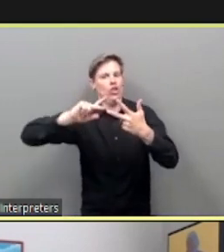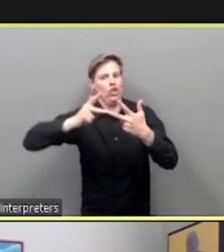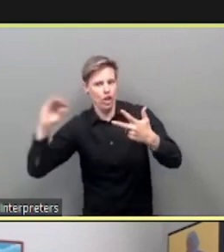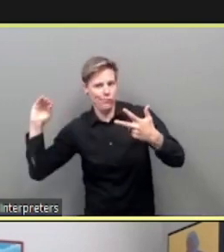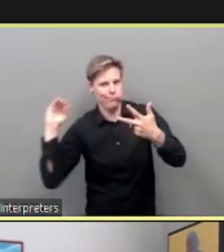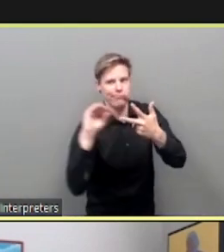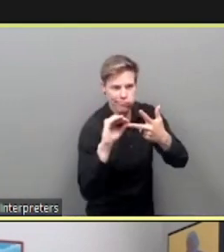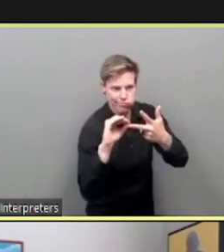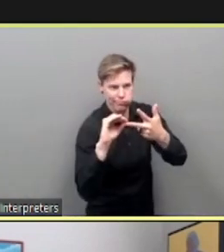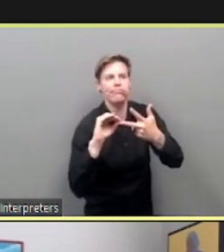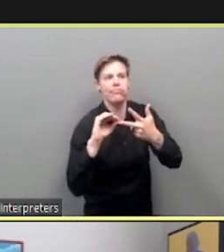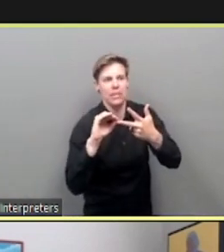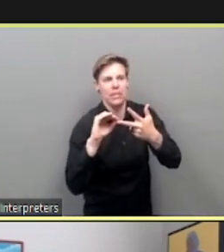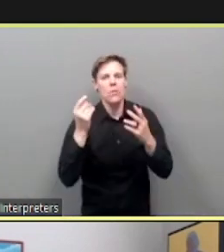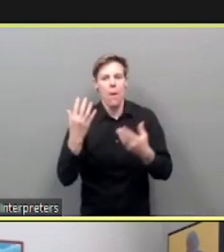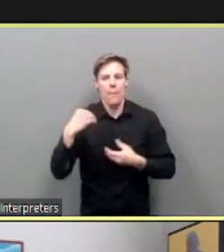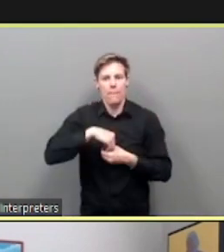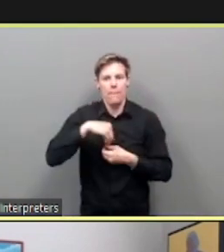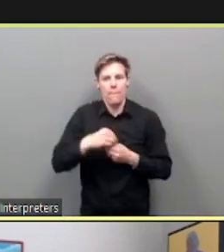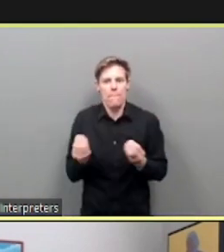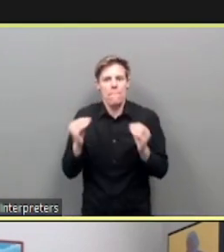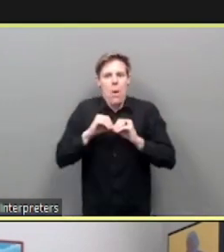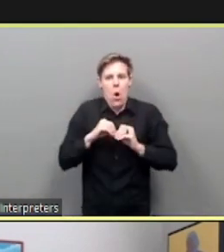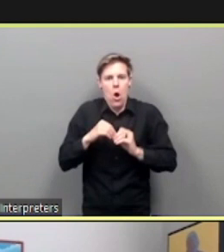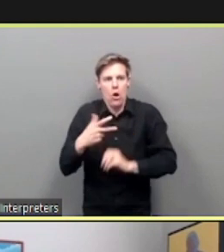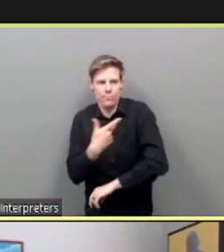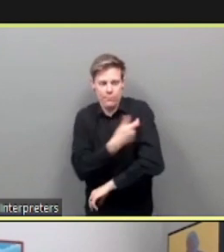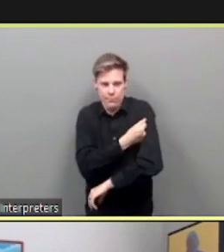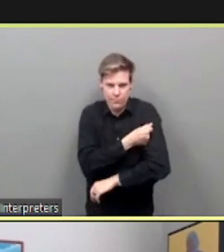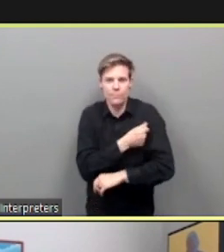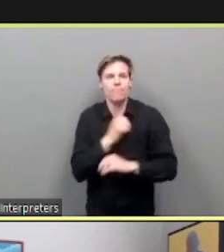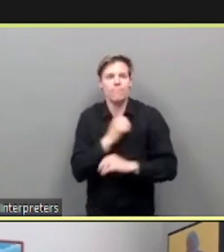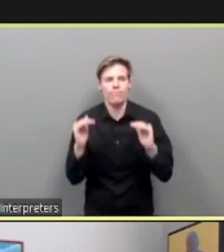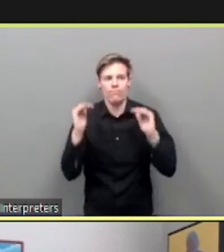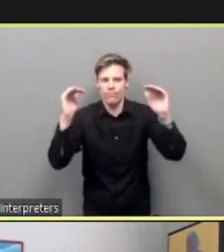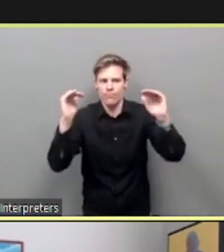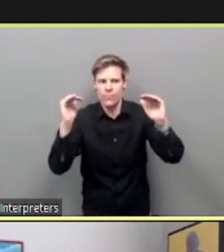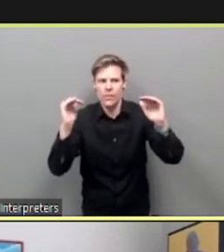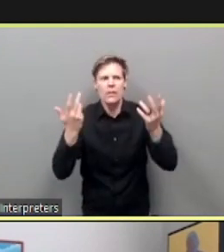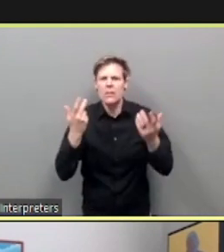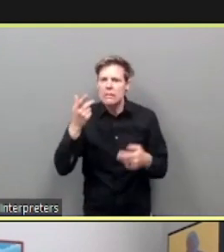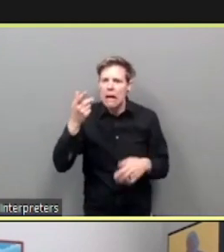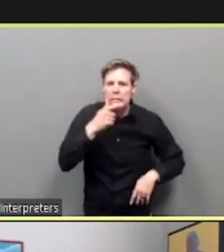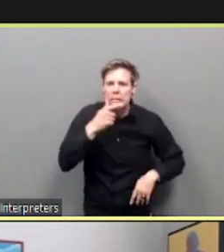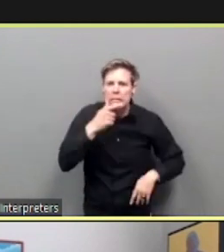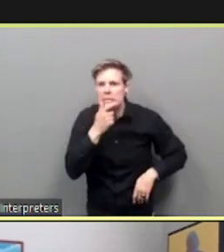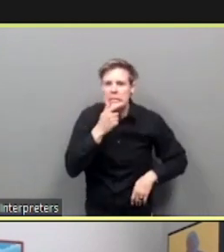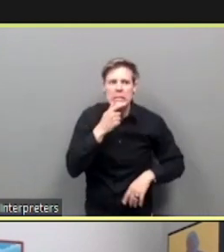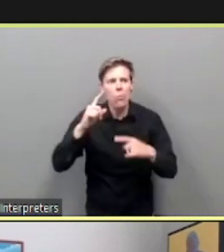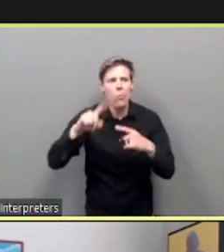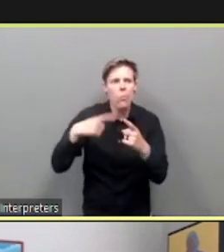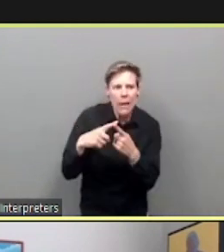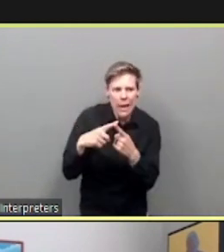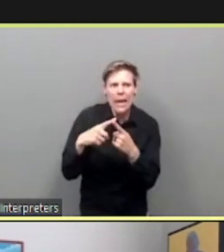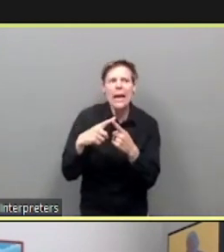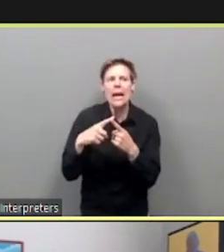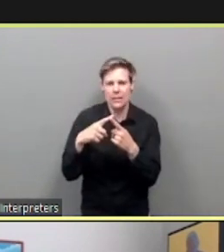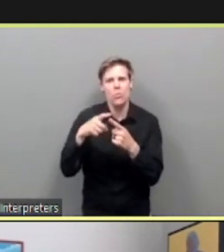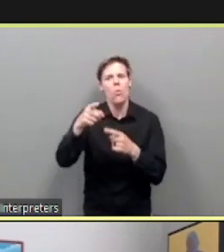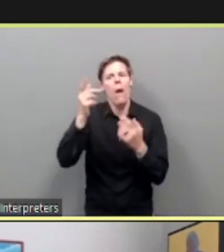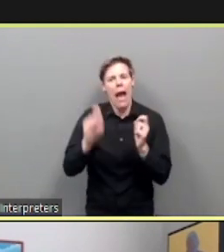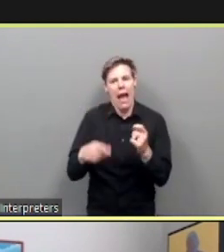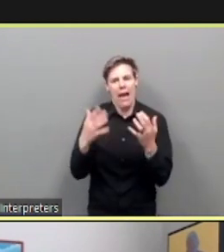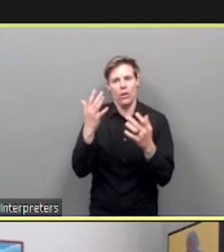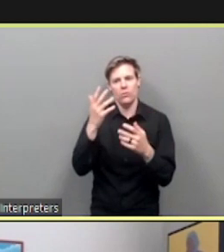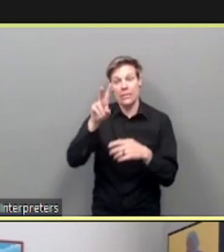once again, we shared who qualifies already. But when can I get the shot? It's basically 6 months after the completed second dose of